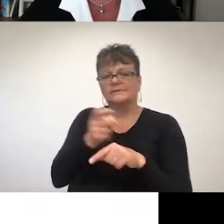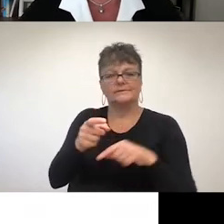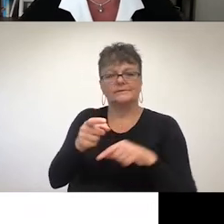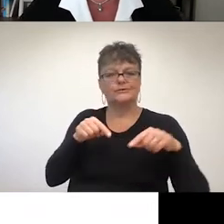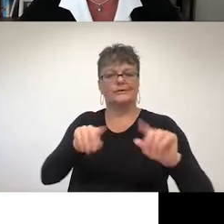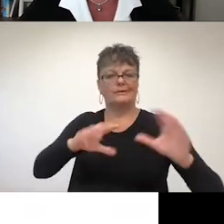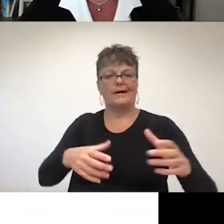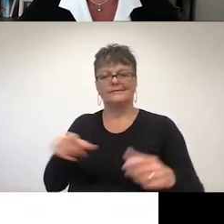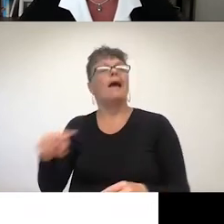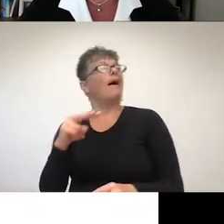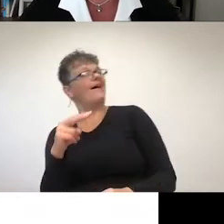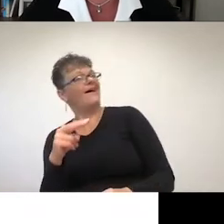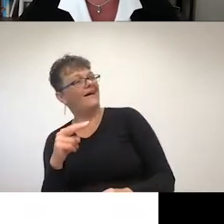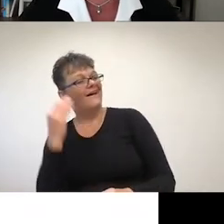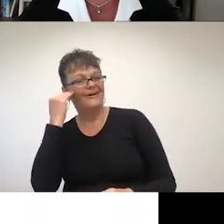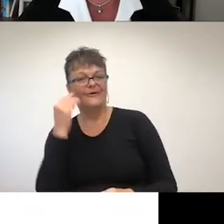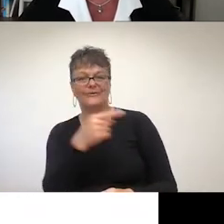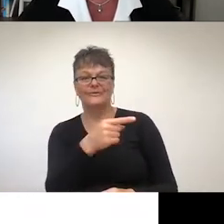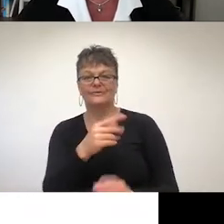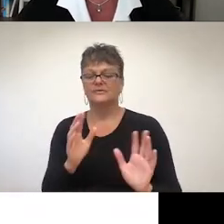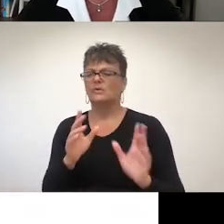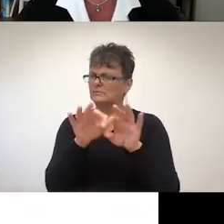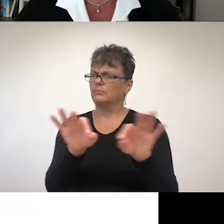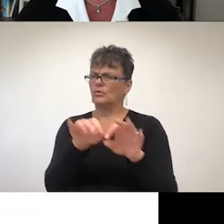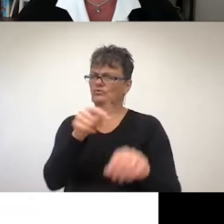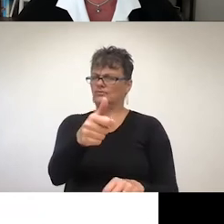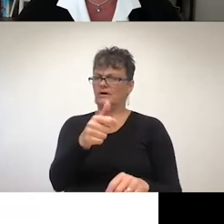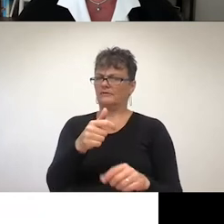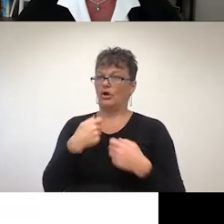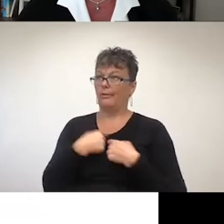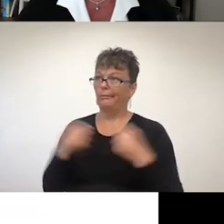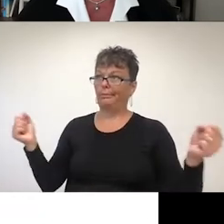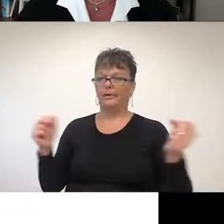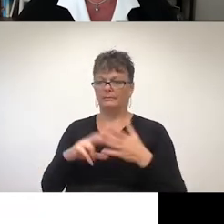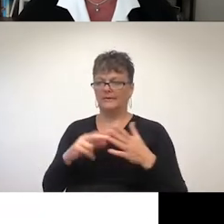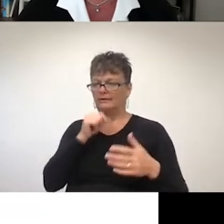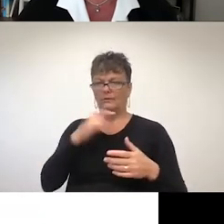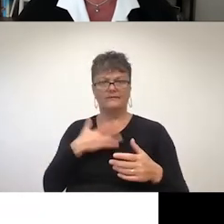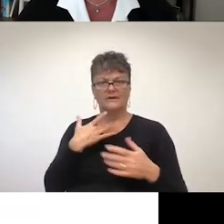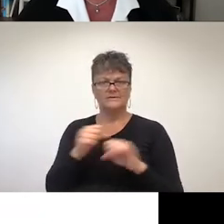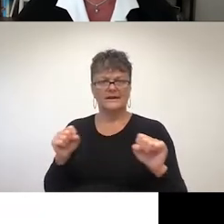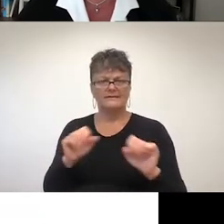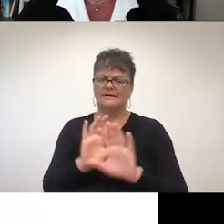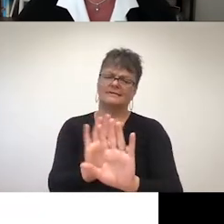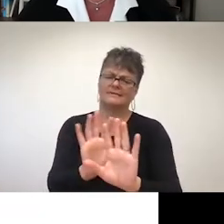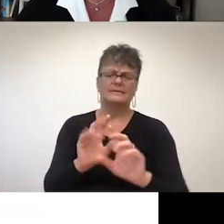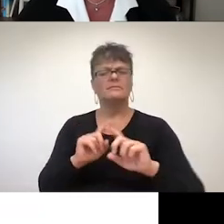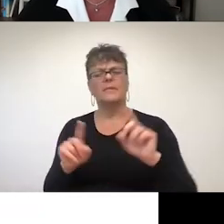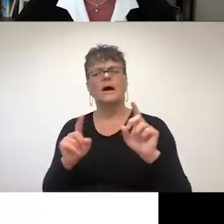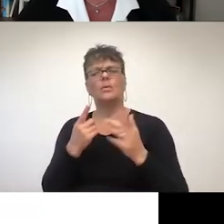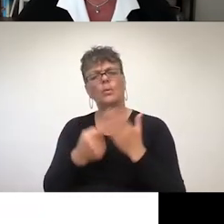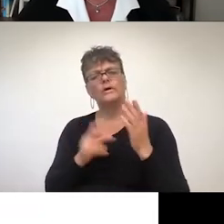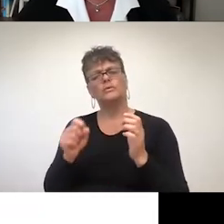And to the extent that you feel comfortable and safe doing so, let your students get to see you as a real person, because it really does make that